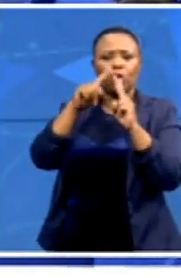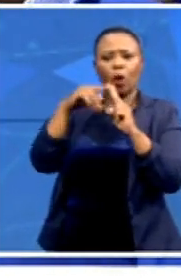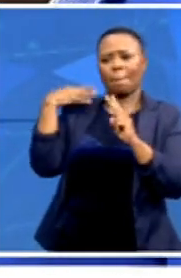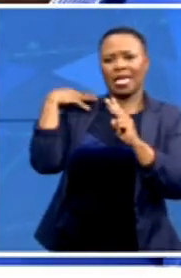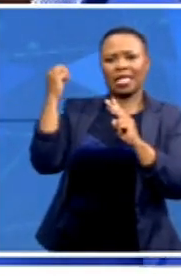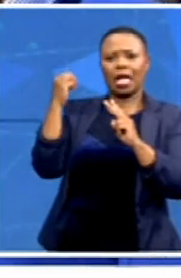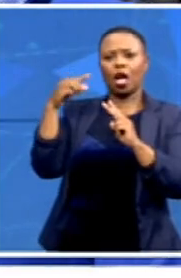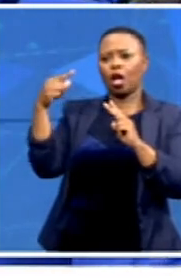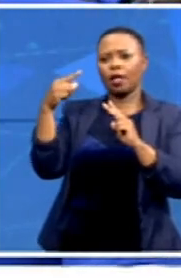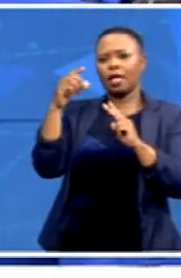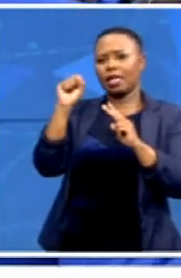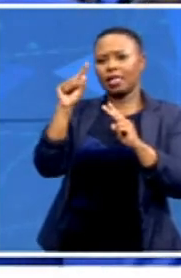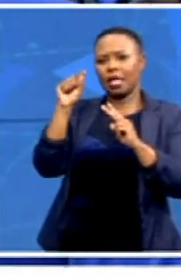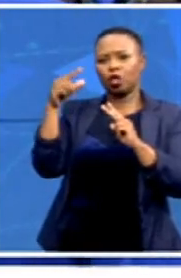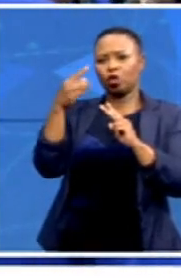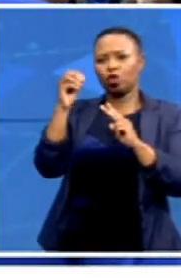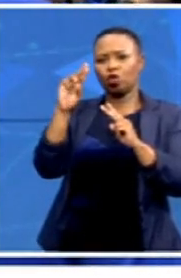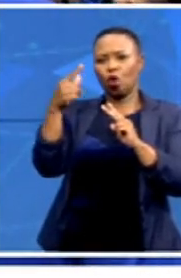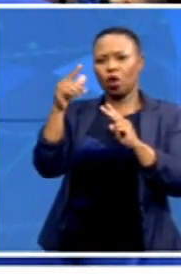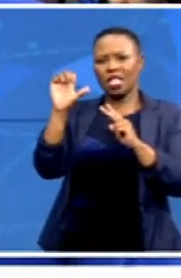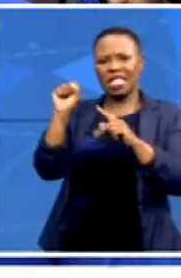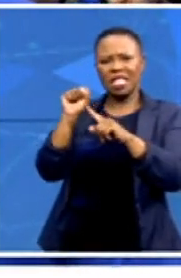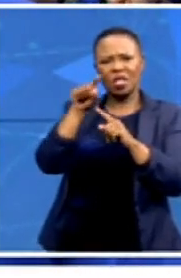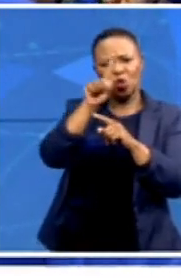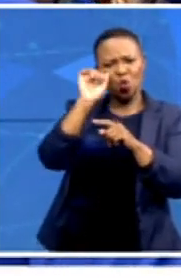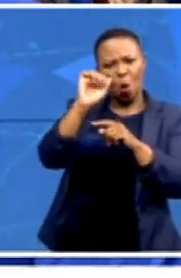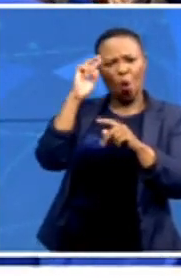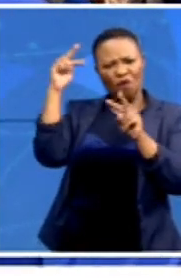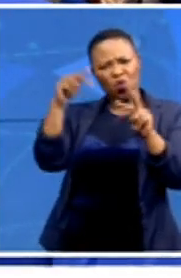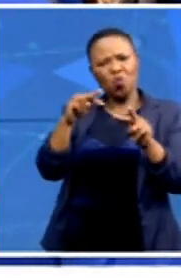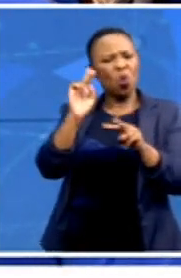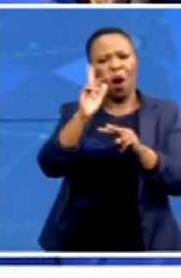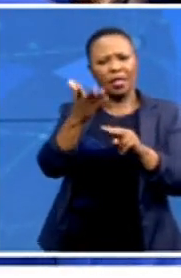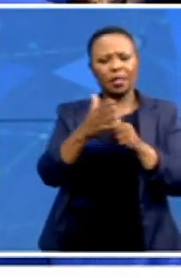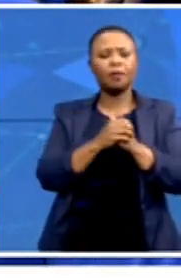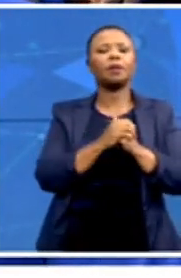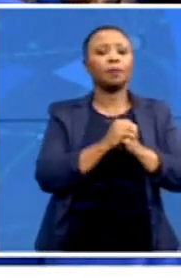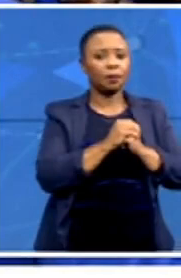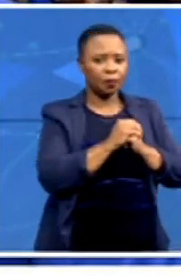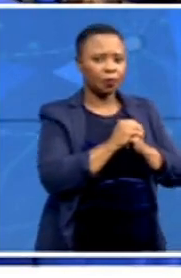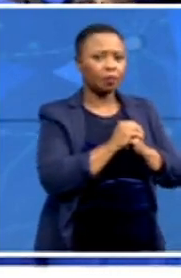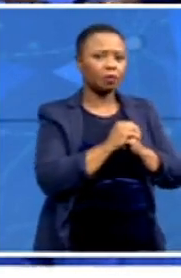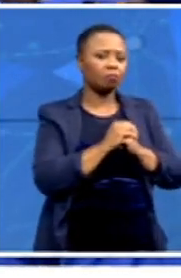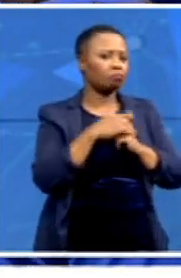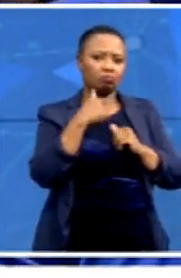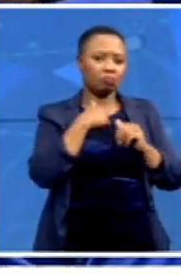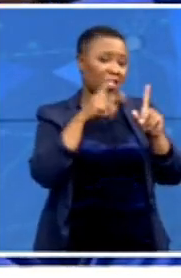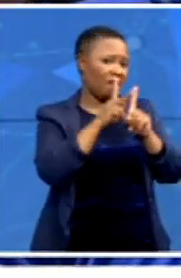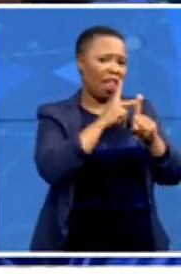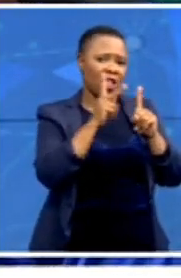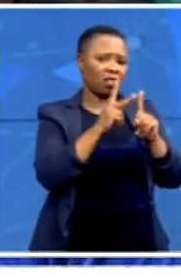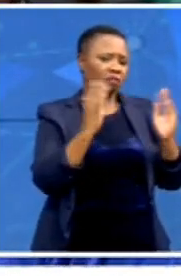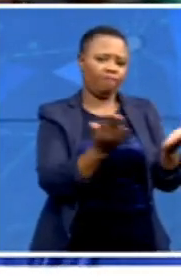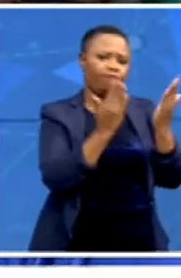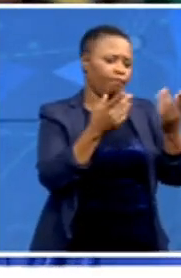view on what you've seen come out of that hotel? Yeah. Well, let me just say that from the outset, I don't condone violence and I don't condone unlawful behavior at